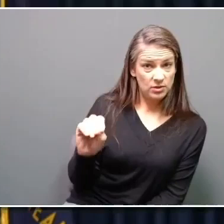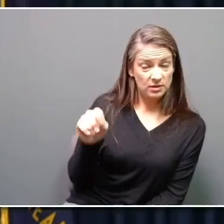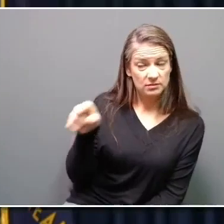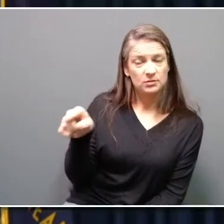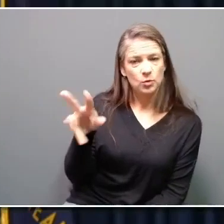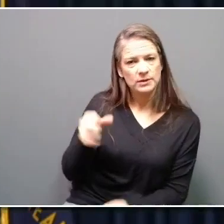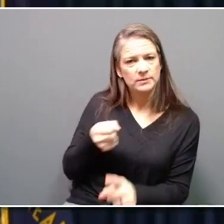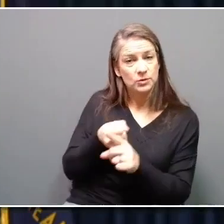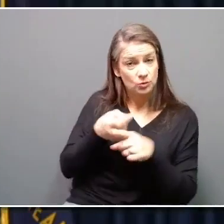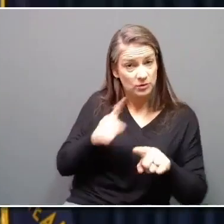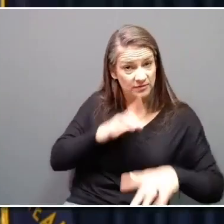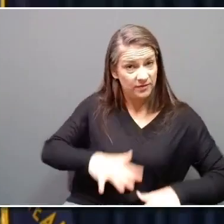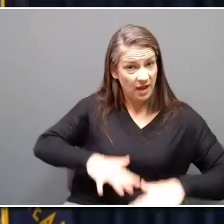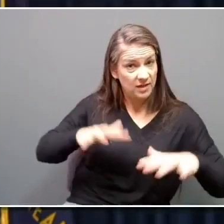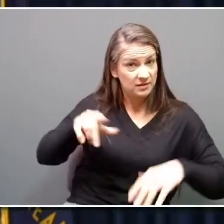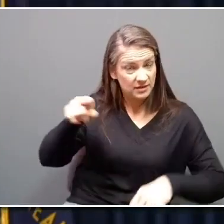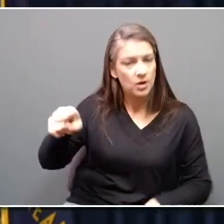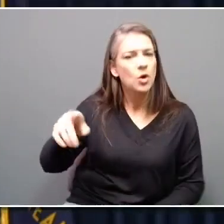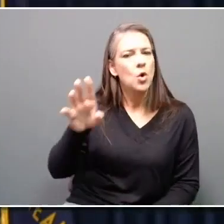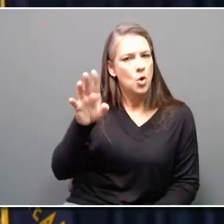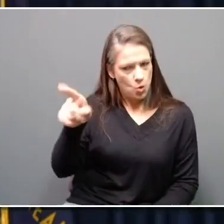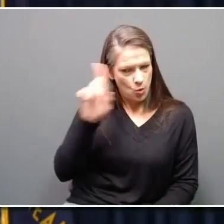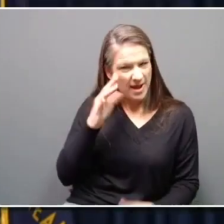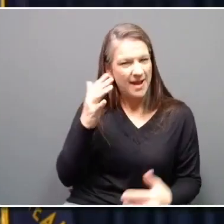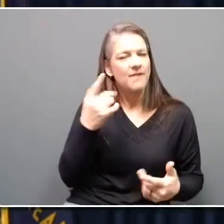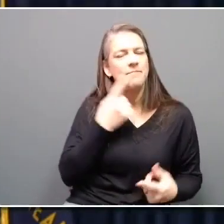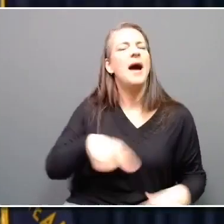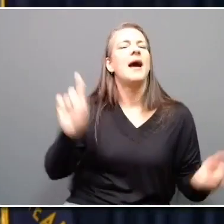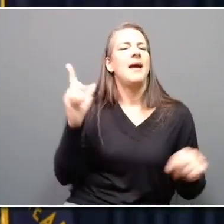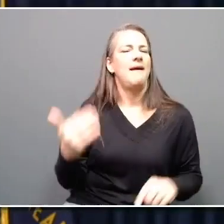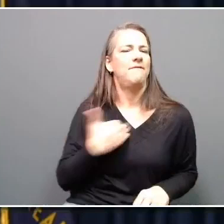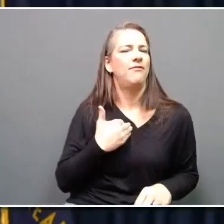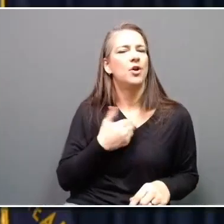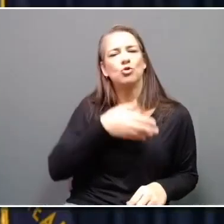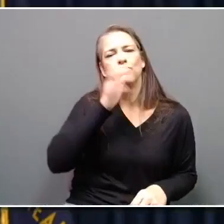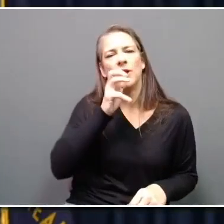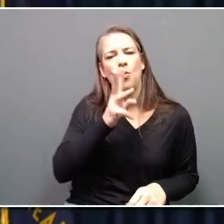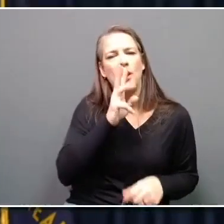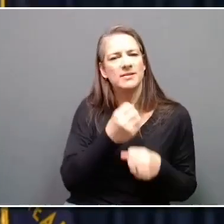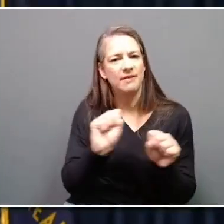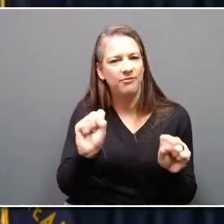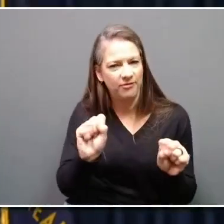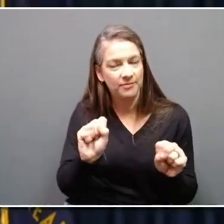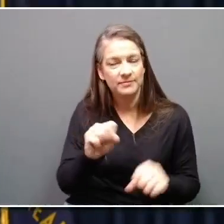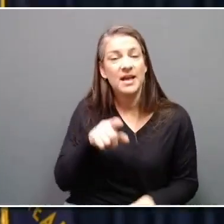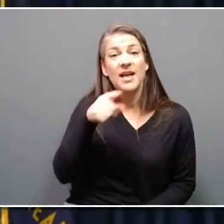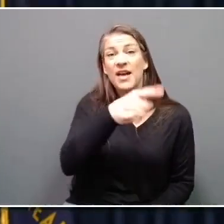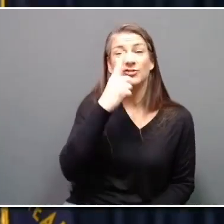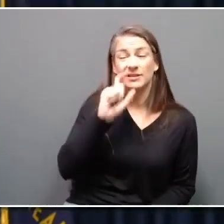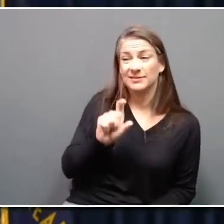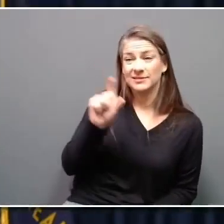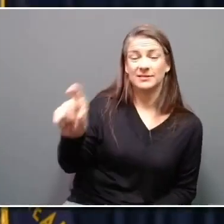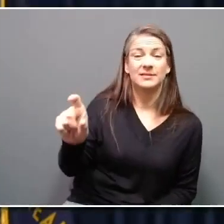flooding will soon have a more reliable drinking water system. Breathitt County has just been awarded $1.7 million from the